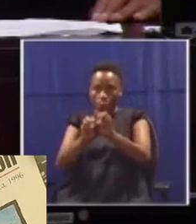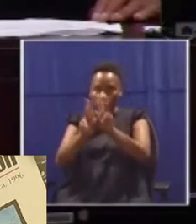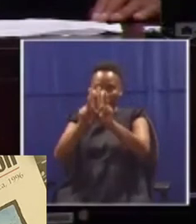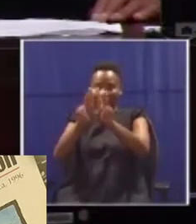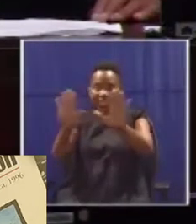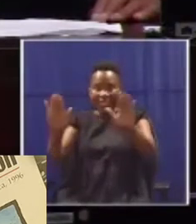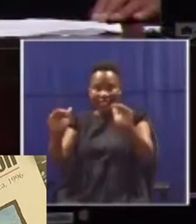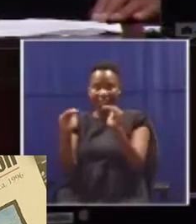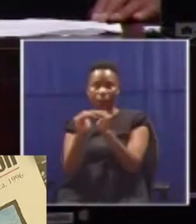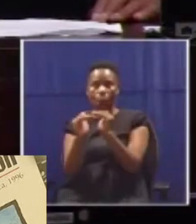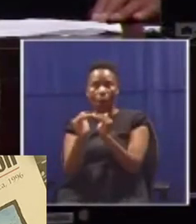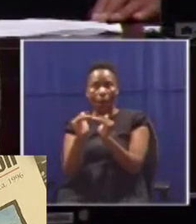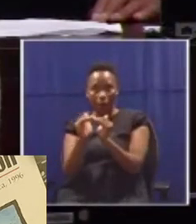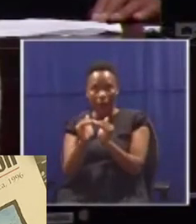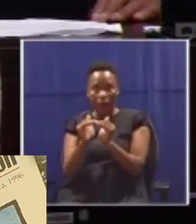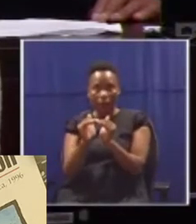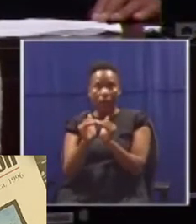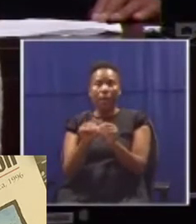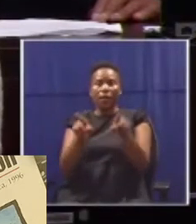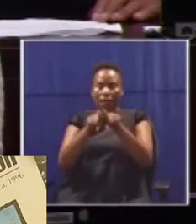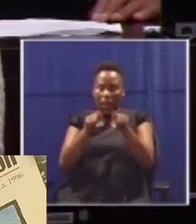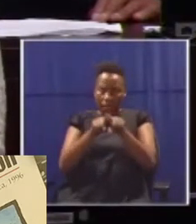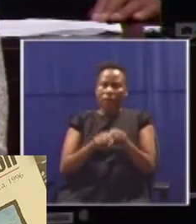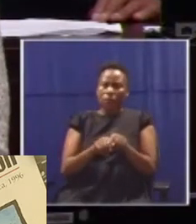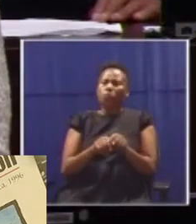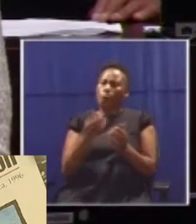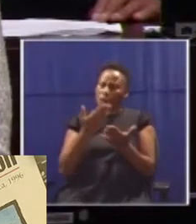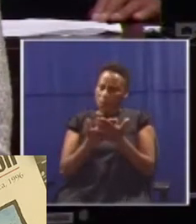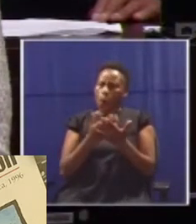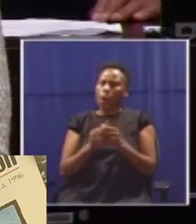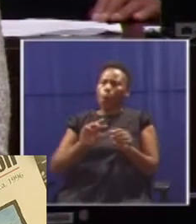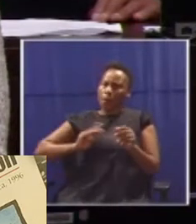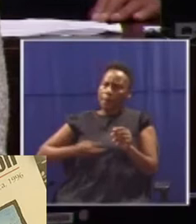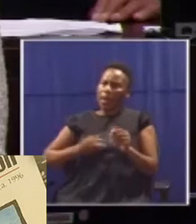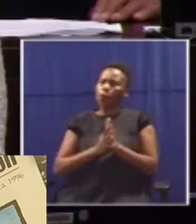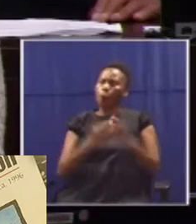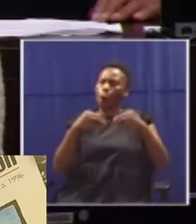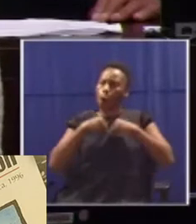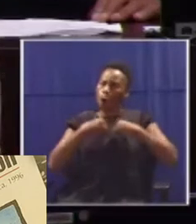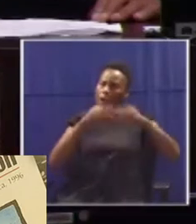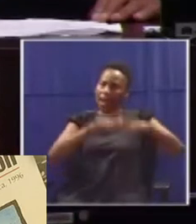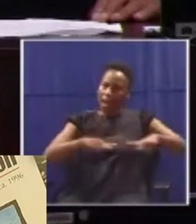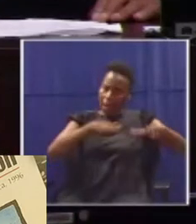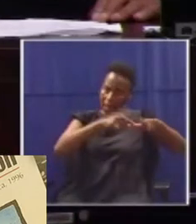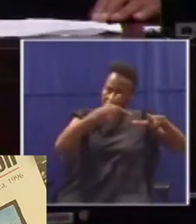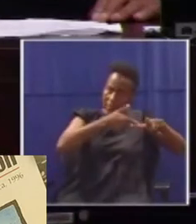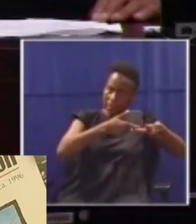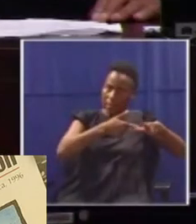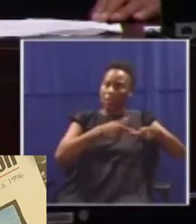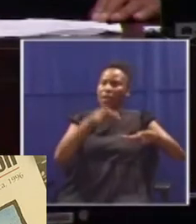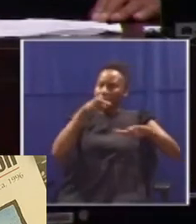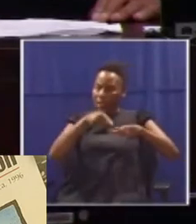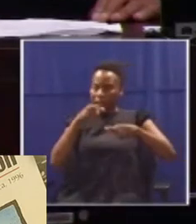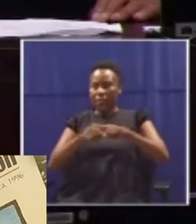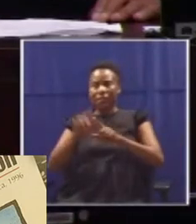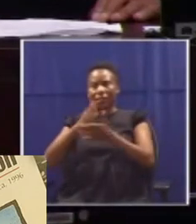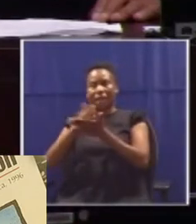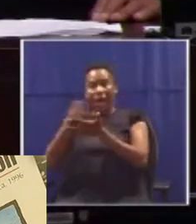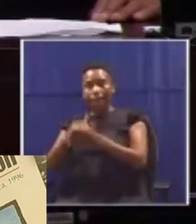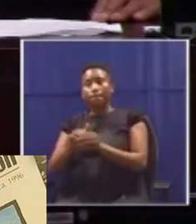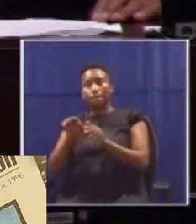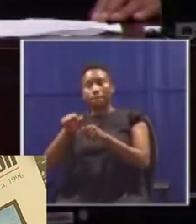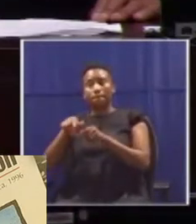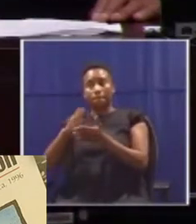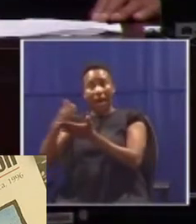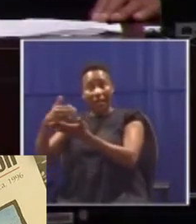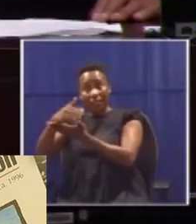like making it legal for women to own land or even attend school, because in some parts of Africa and the world, This is